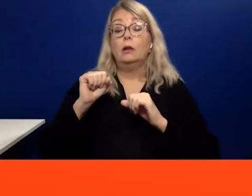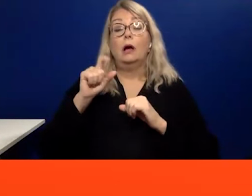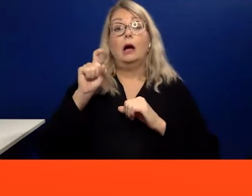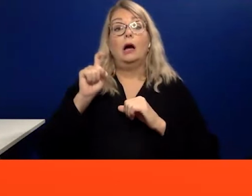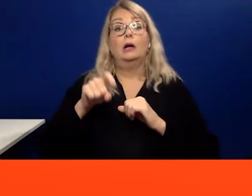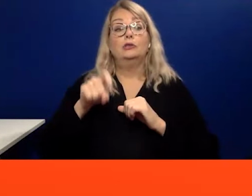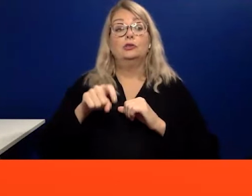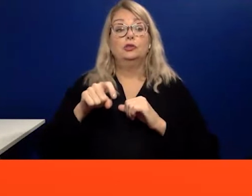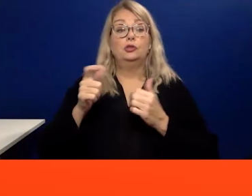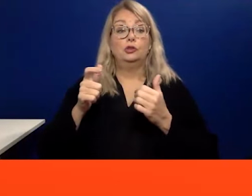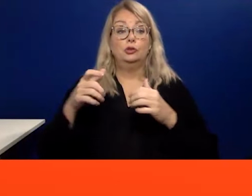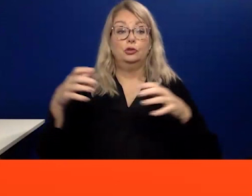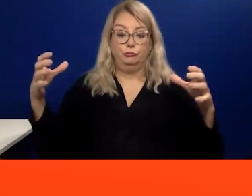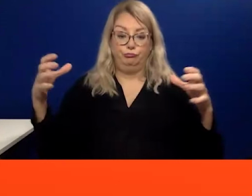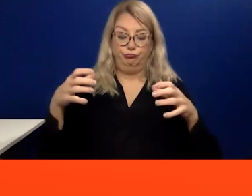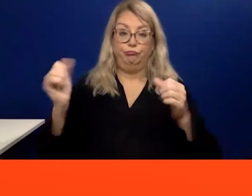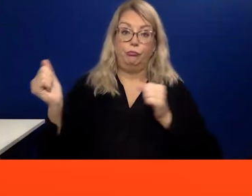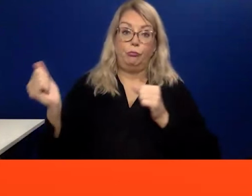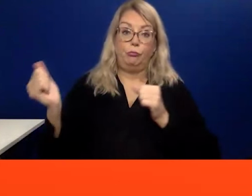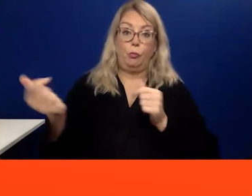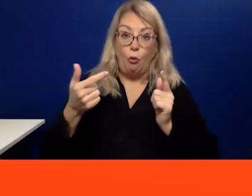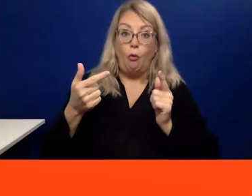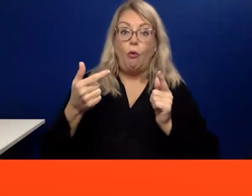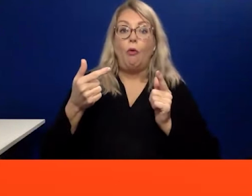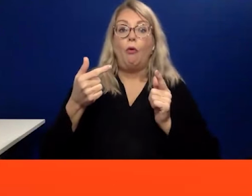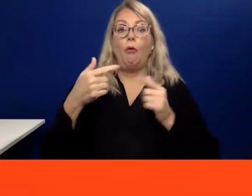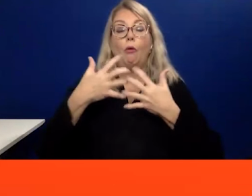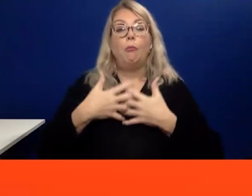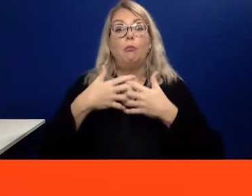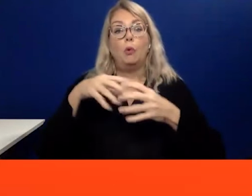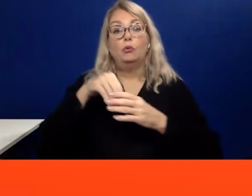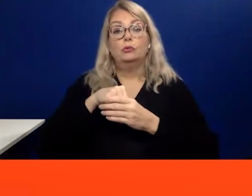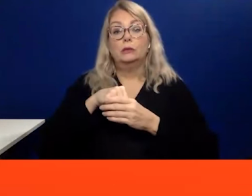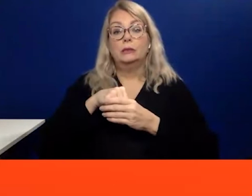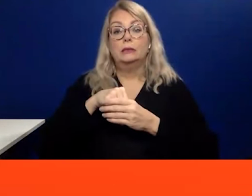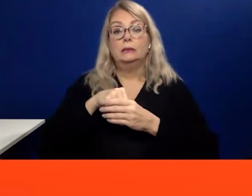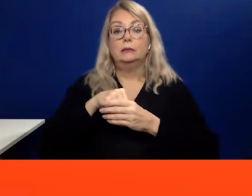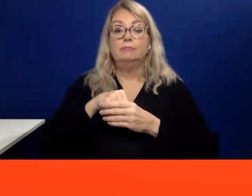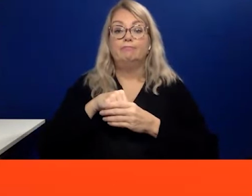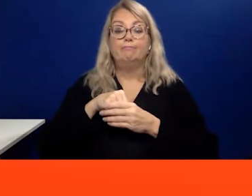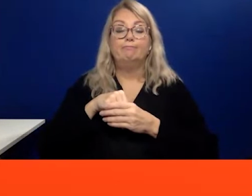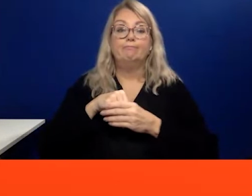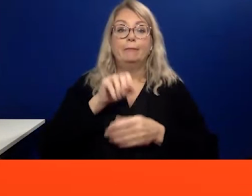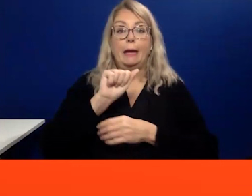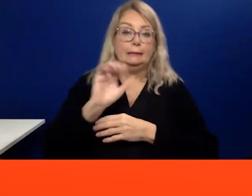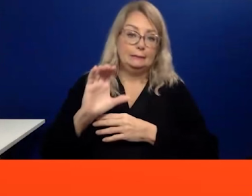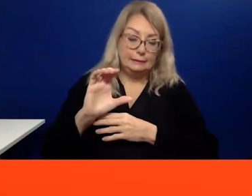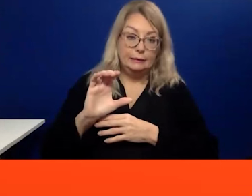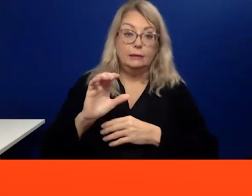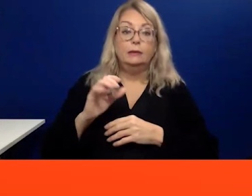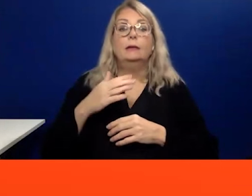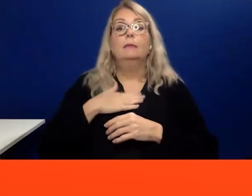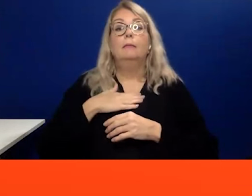all the motors in an air conditioner. And my SLO would have to do with everything that's inside